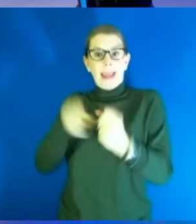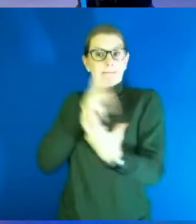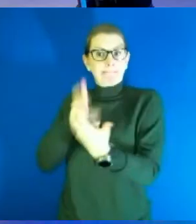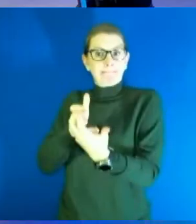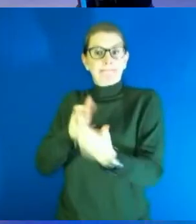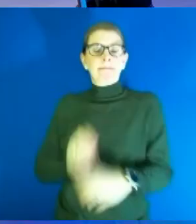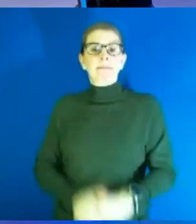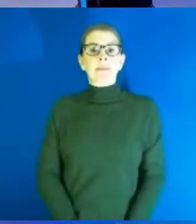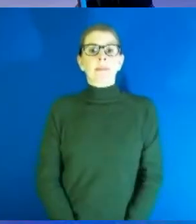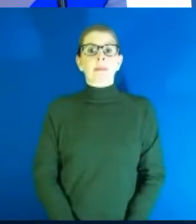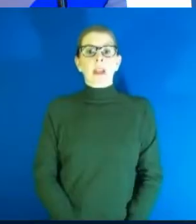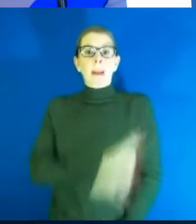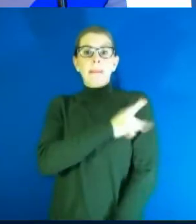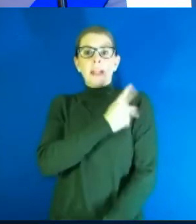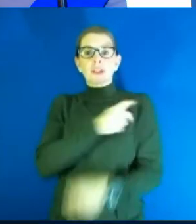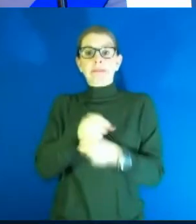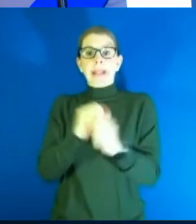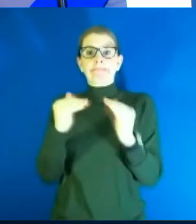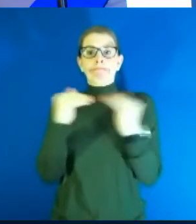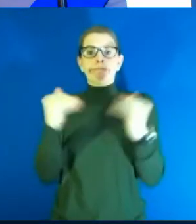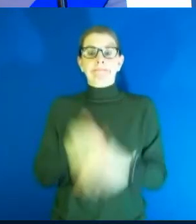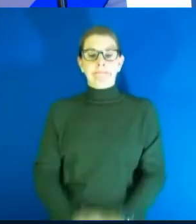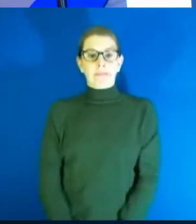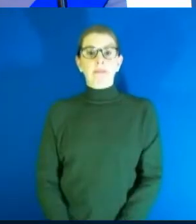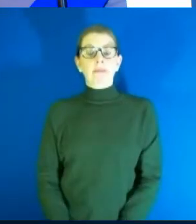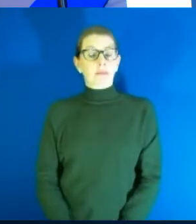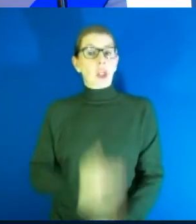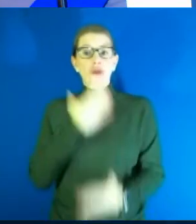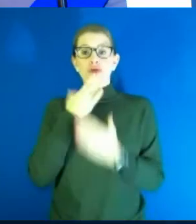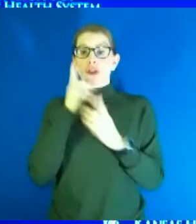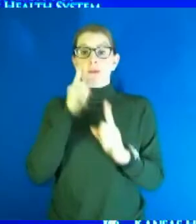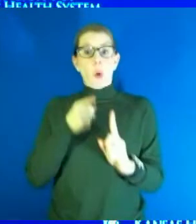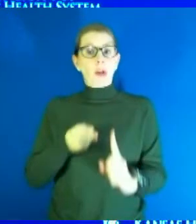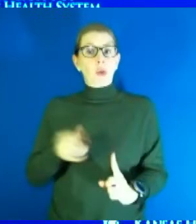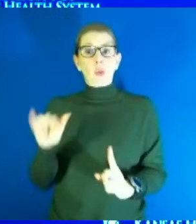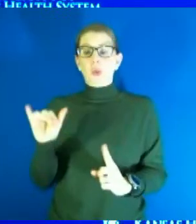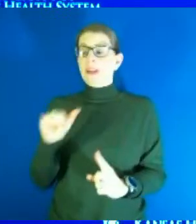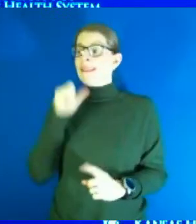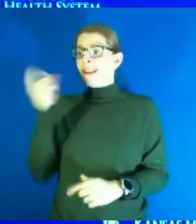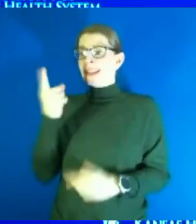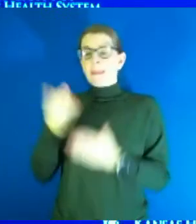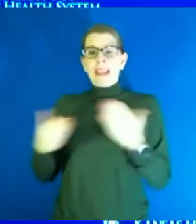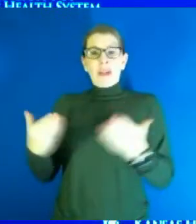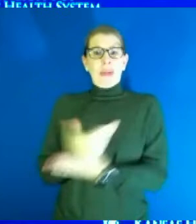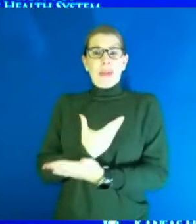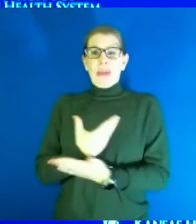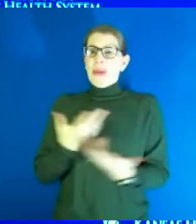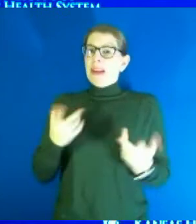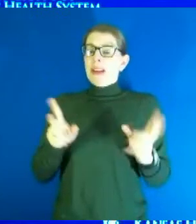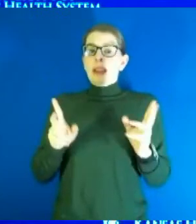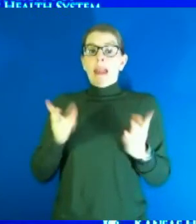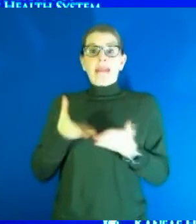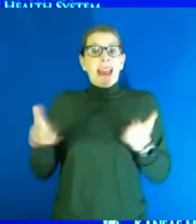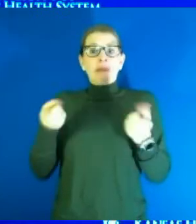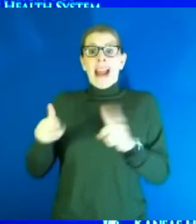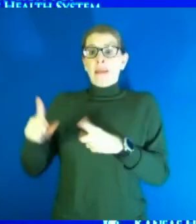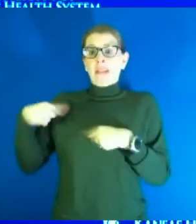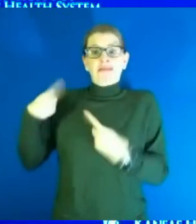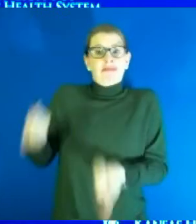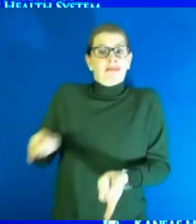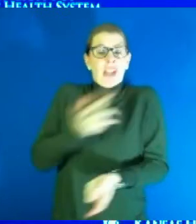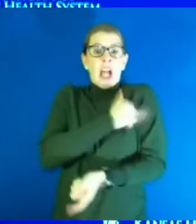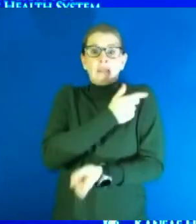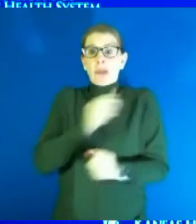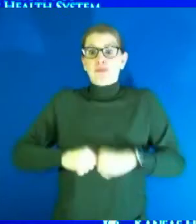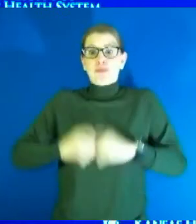created equal. Dr. Hawkinson. Yeah, I think those are all great points. And again, this isn't something new. Things have been happening since hospitals were around,